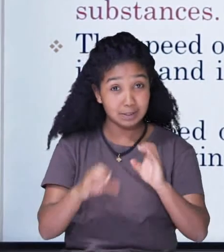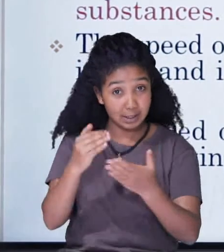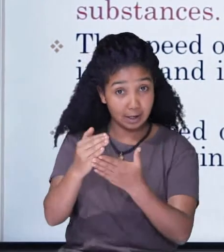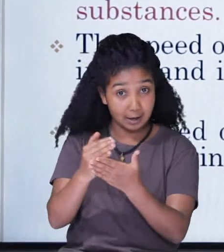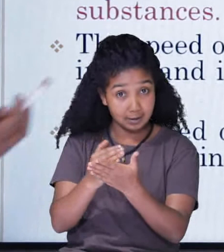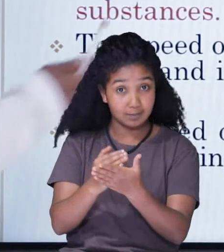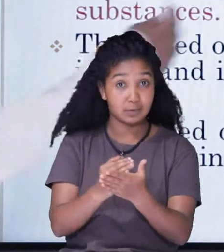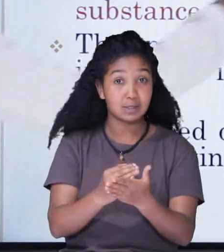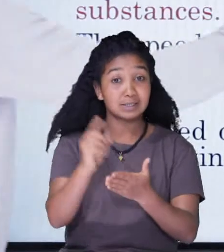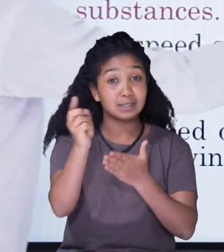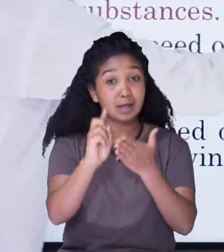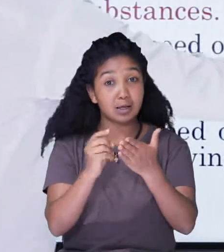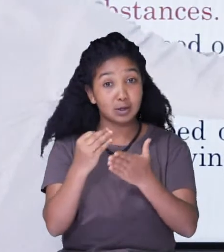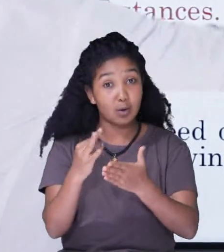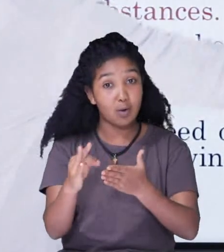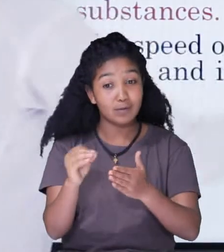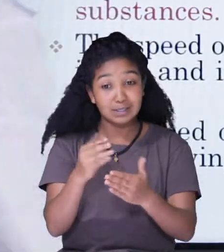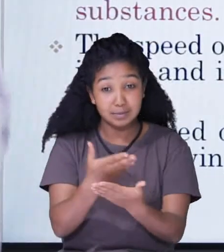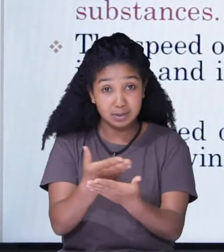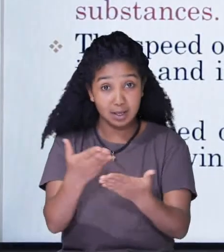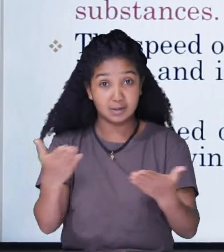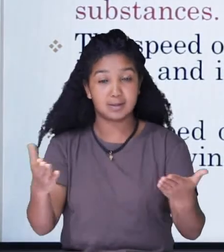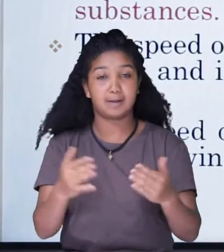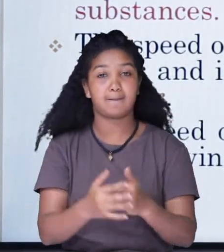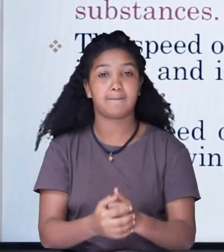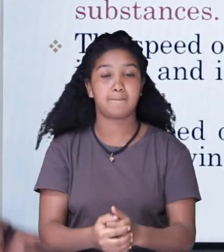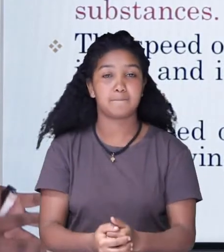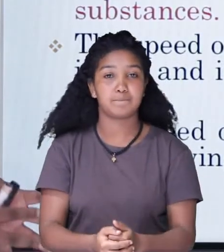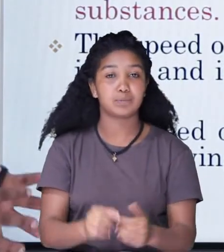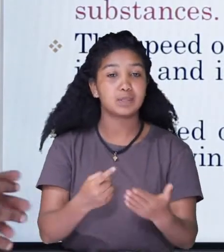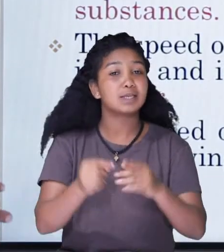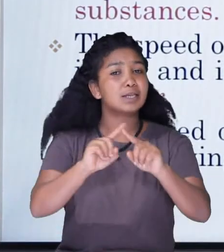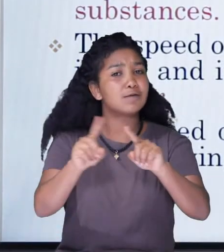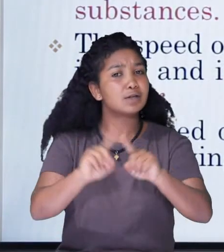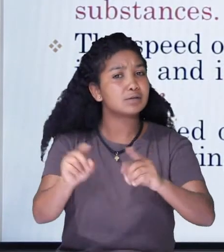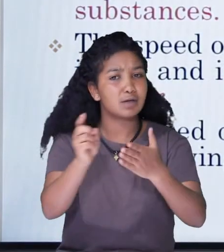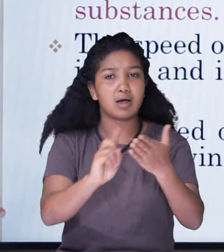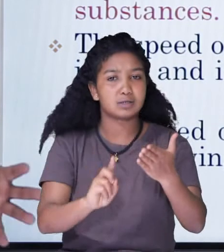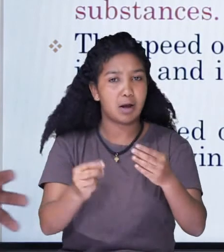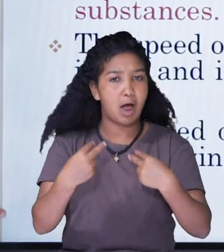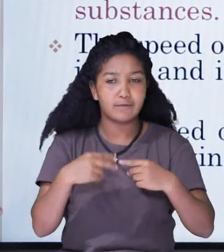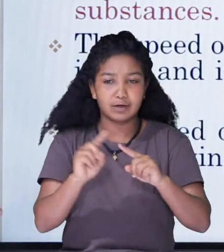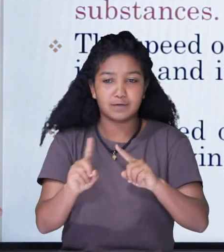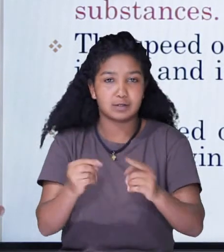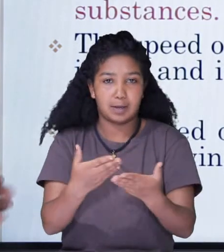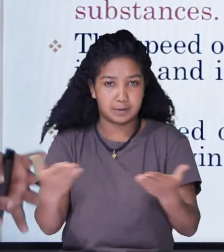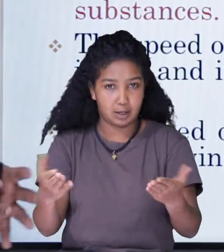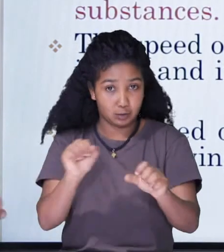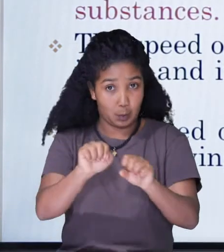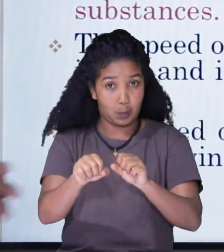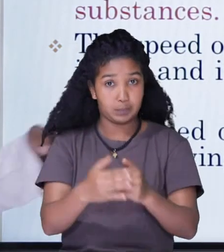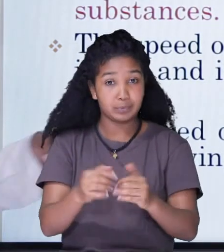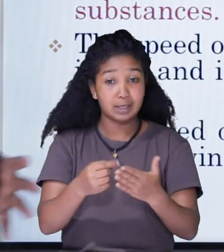lesson, the structure of a substance, there is different structure, have different substance.